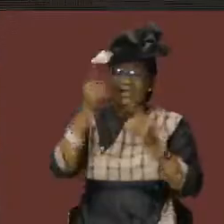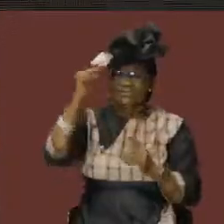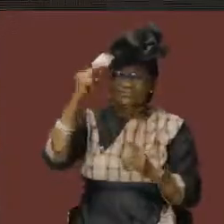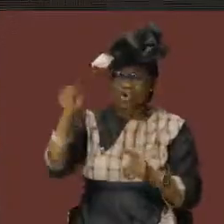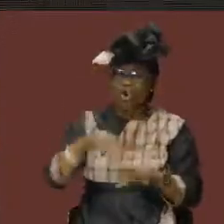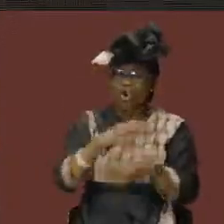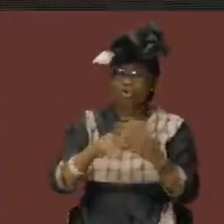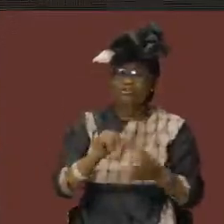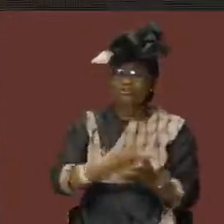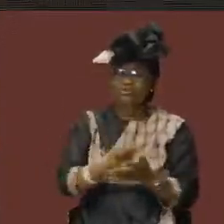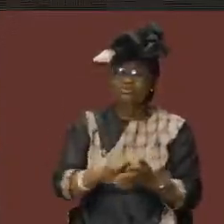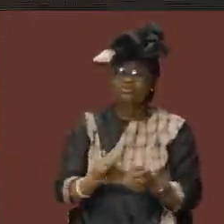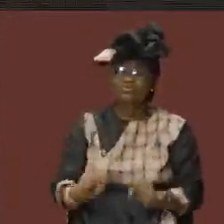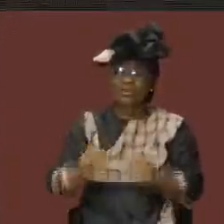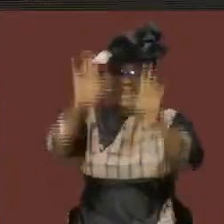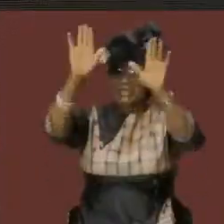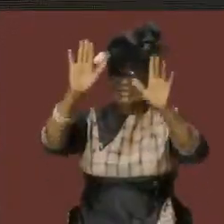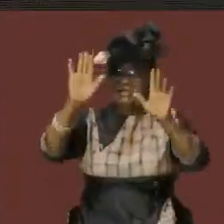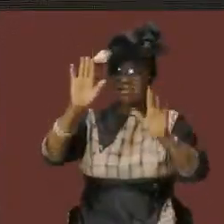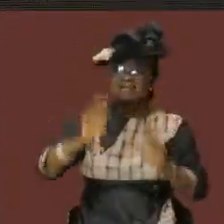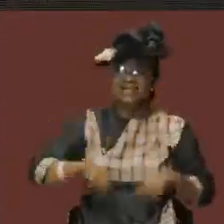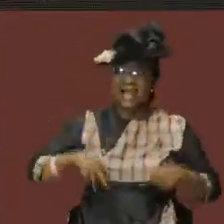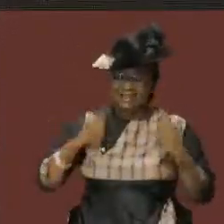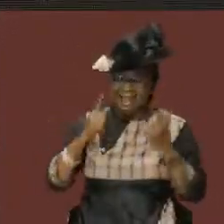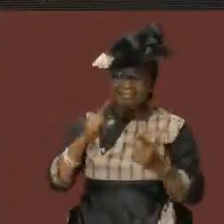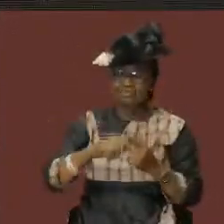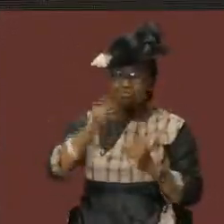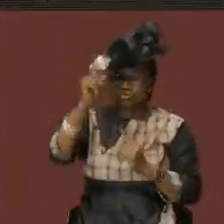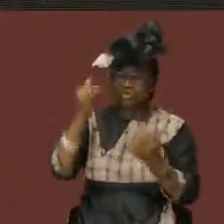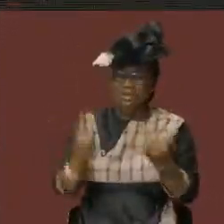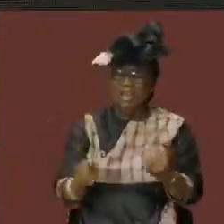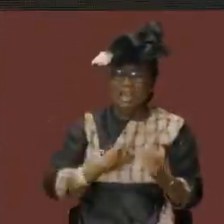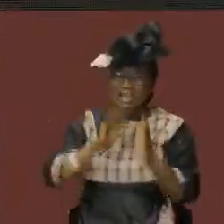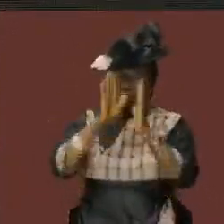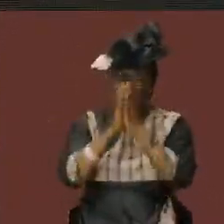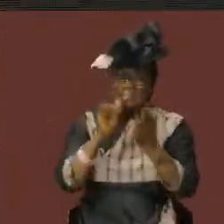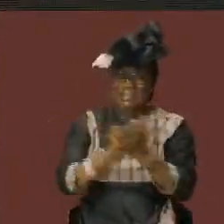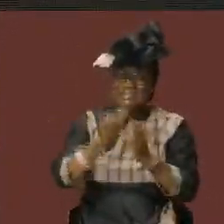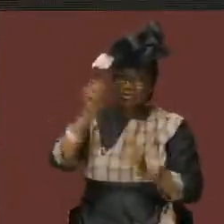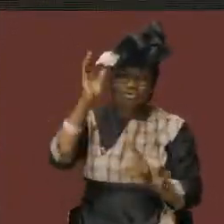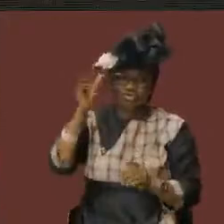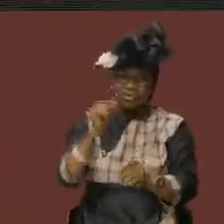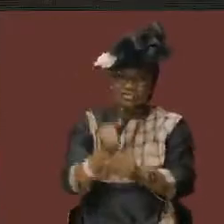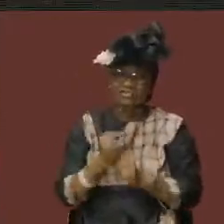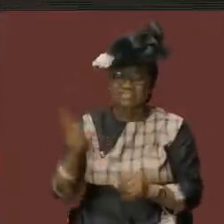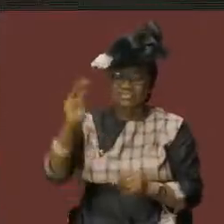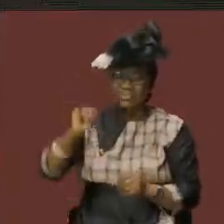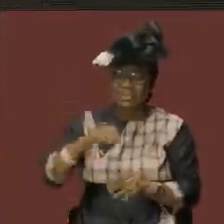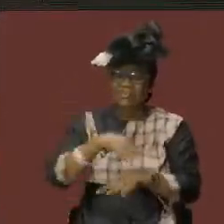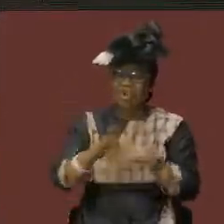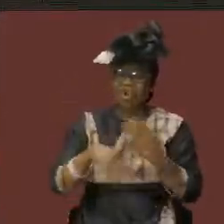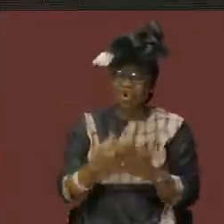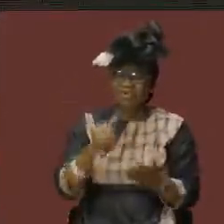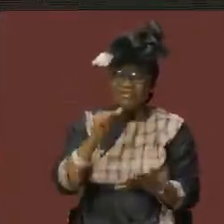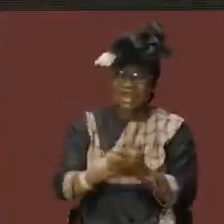now. I pray, Lord God Almighty, that you will receive them all, that your blood will wash